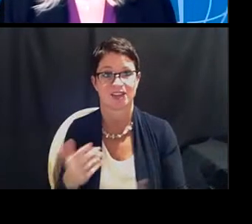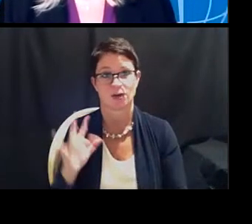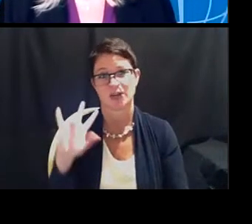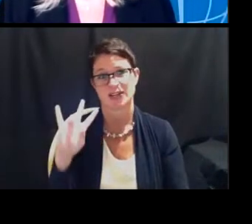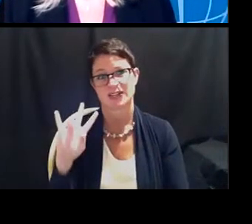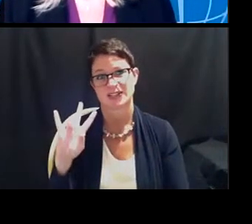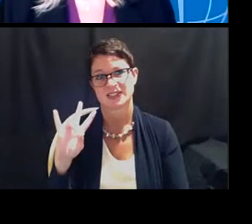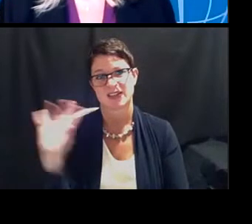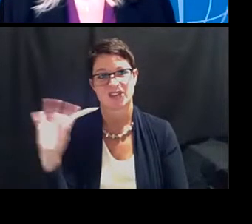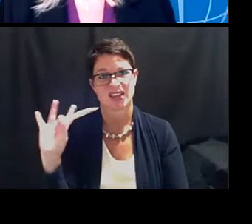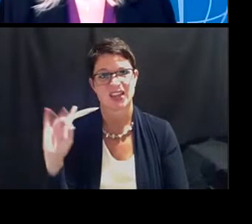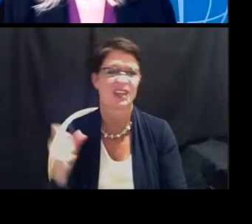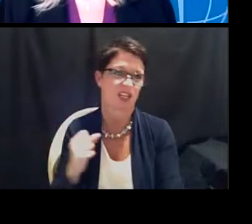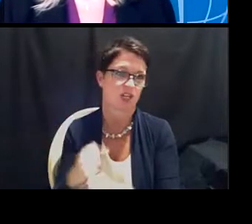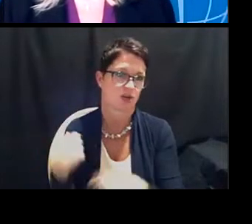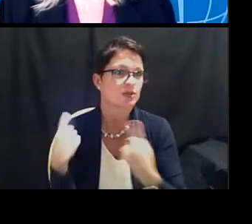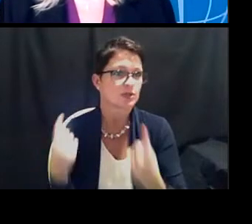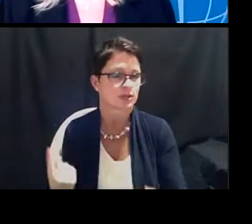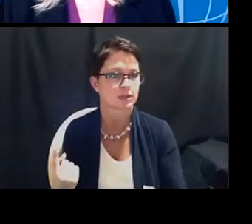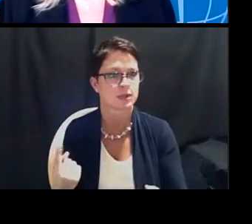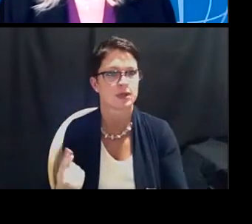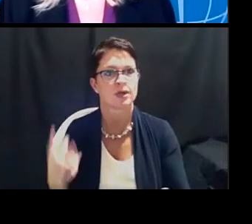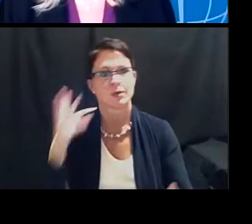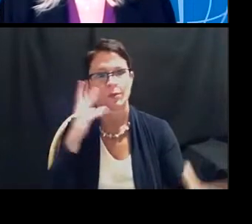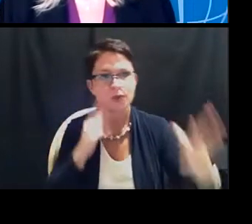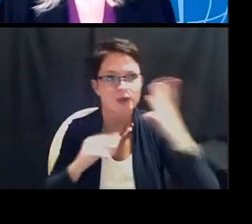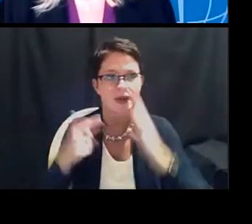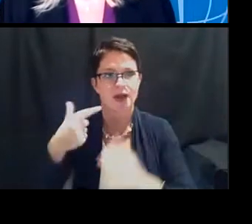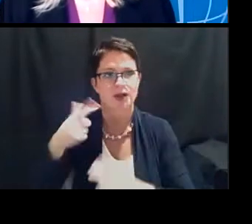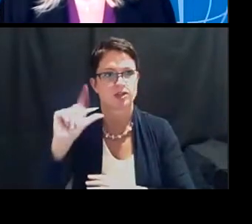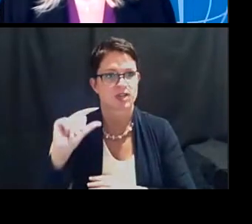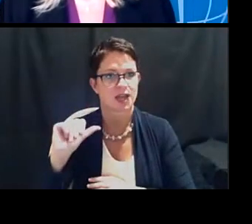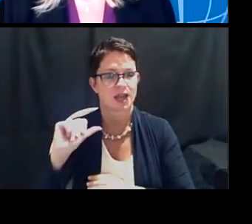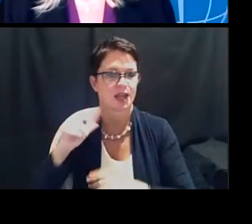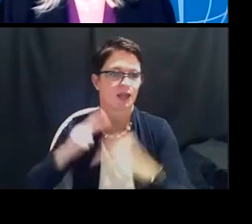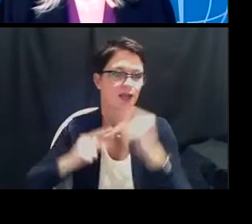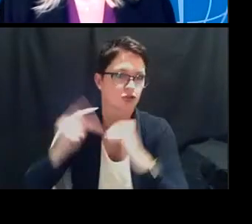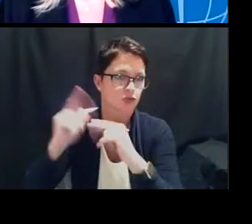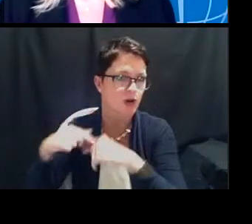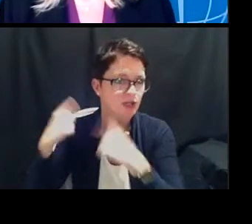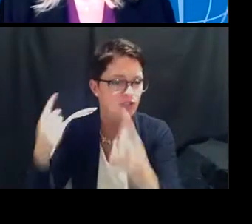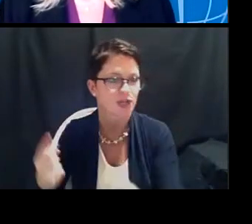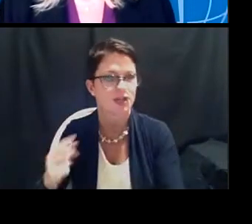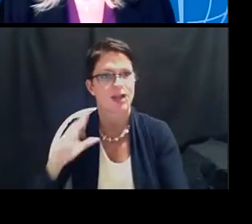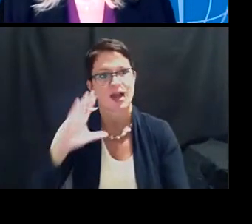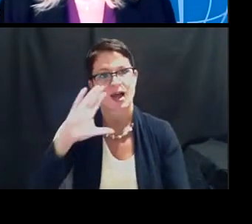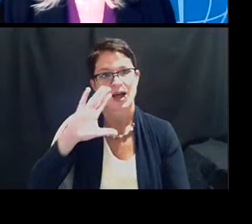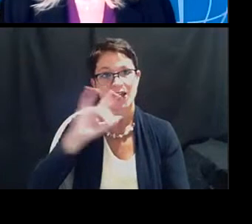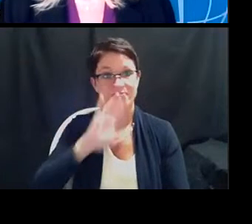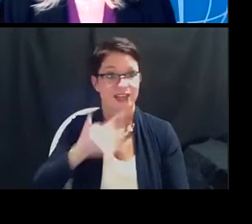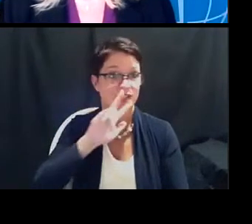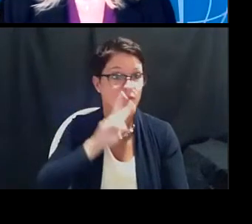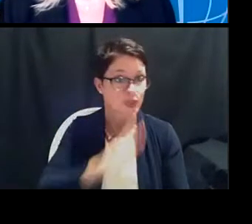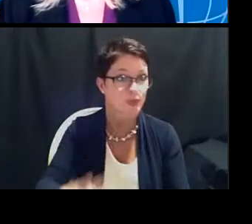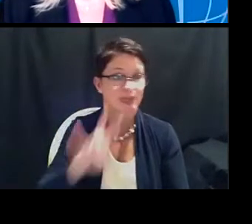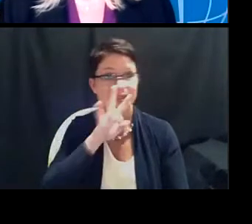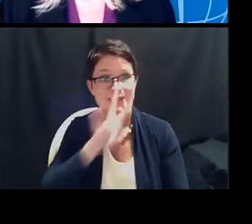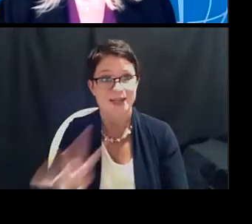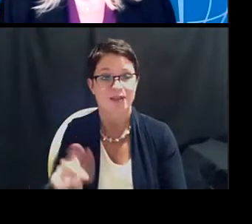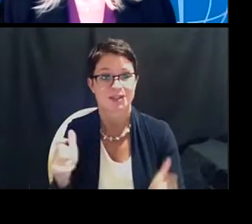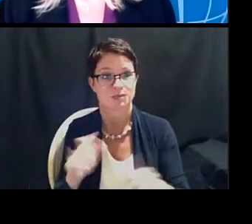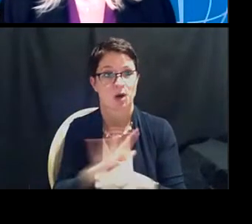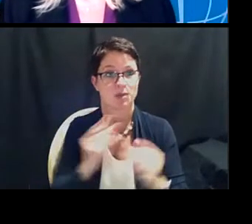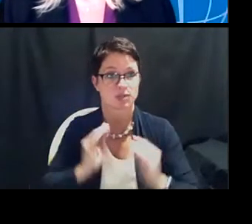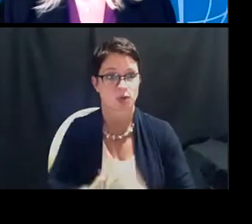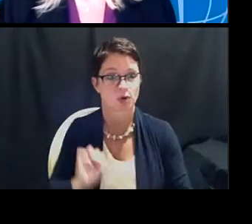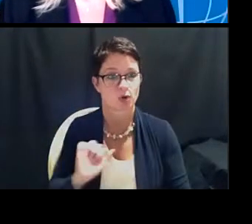7-8 years now. We've been through the LGA sort of construction. I have a 3-year-old, a 7-year-old, small business owner, work